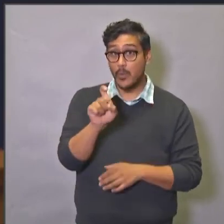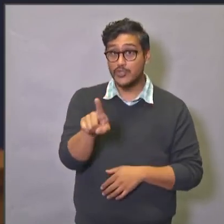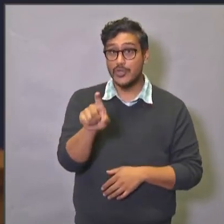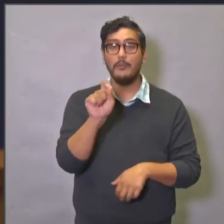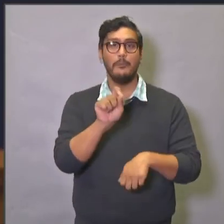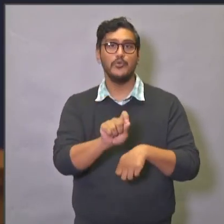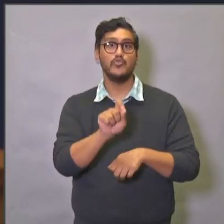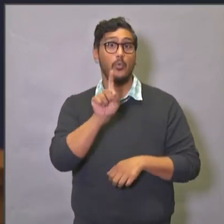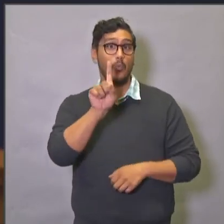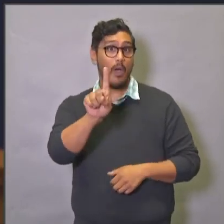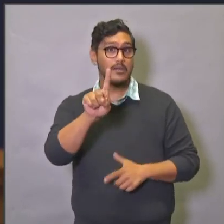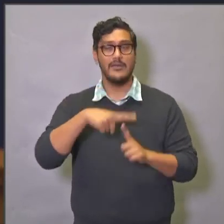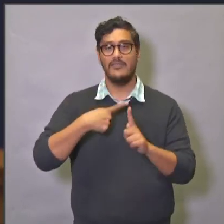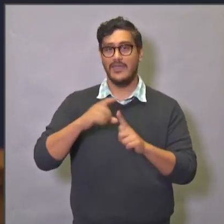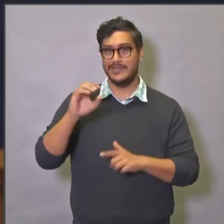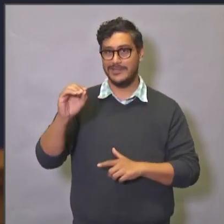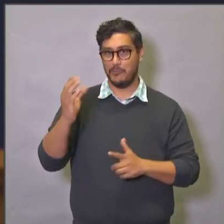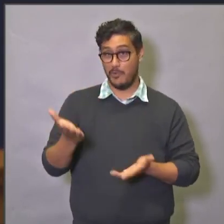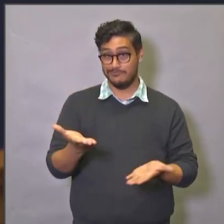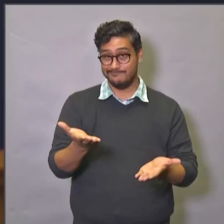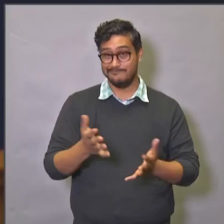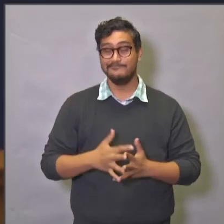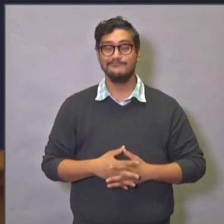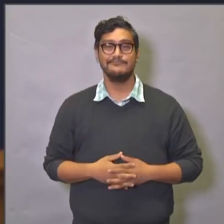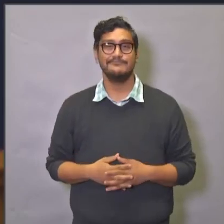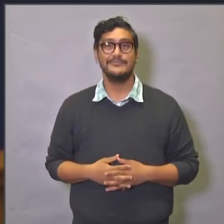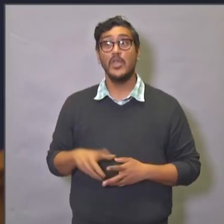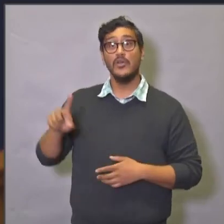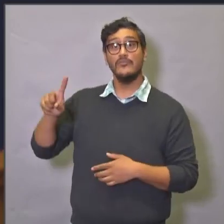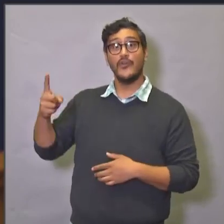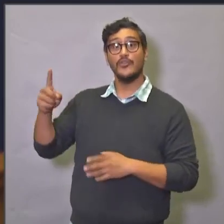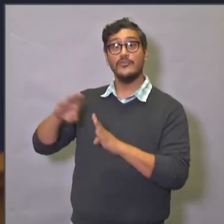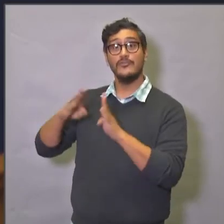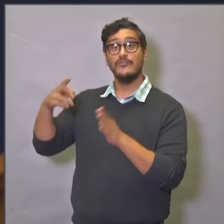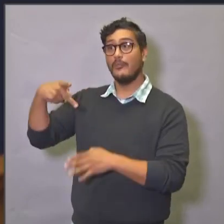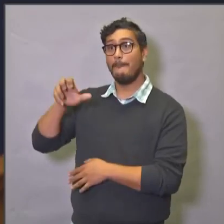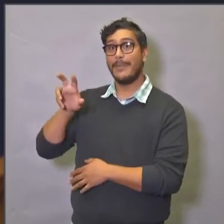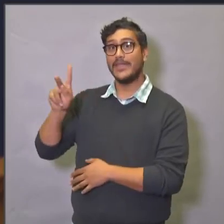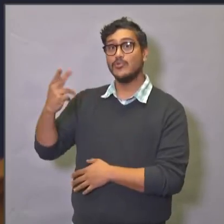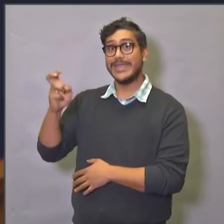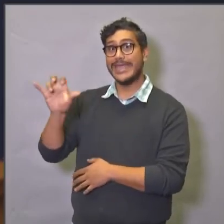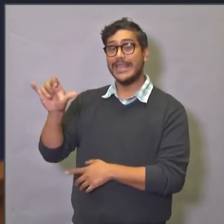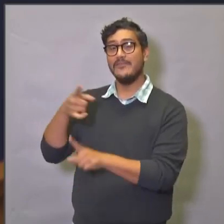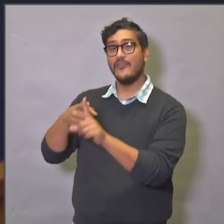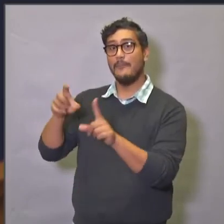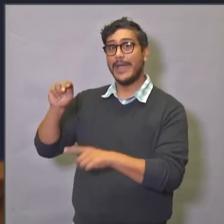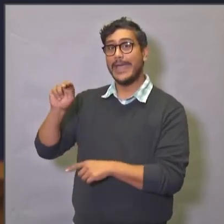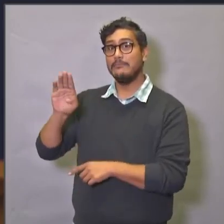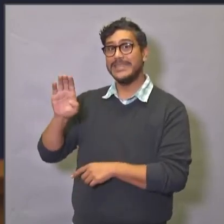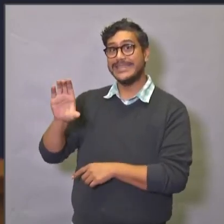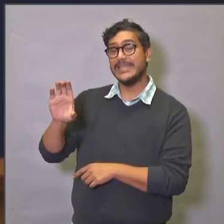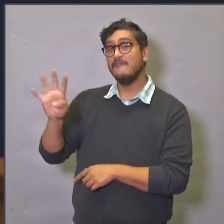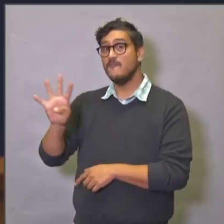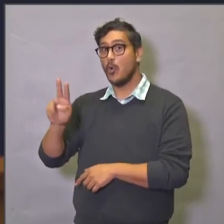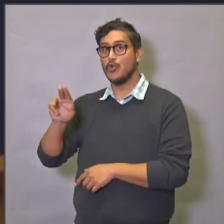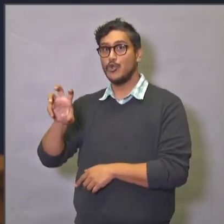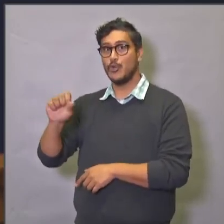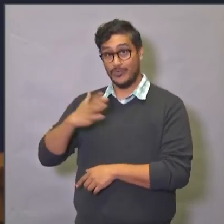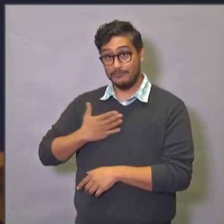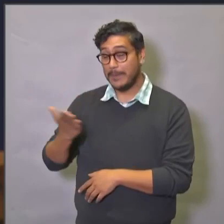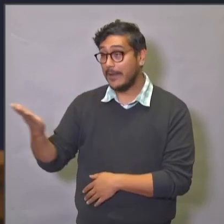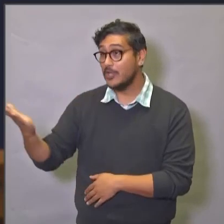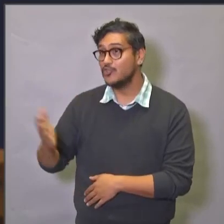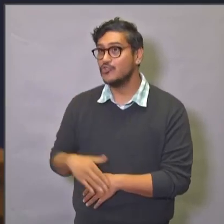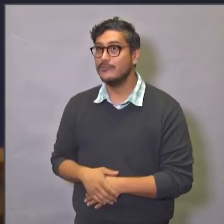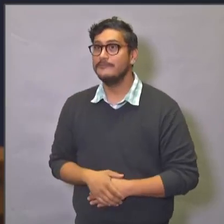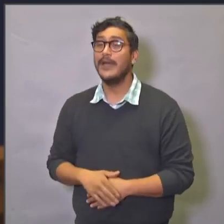1 followed by 0 at this time. And first, we'll open the line of Patrick Healy with NBC4 News. Your line is now open. Hi, thank